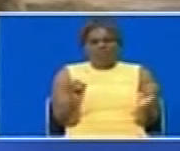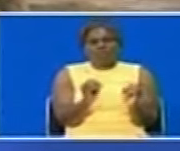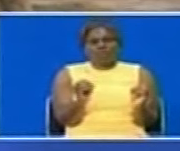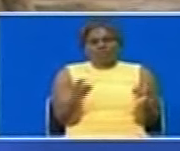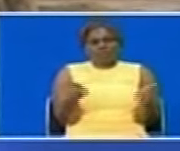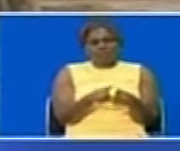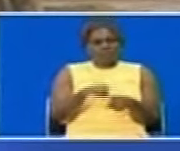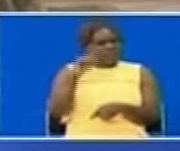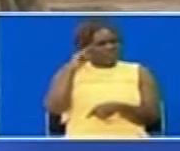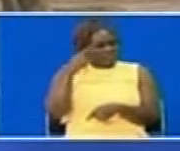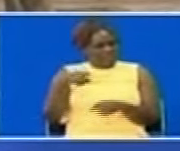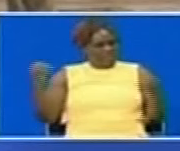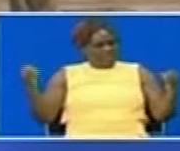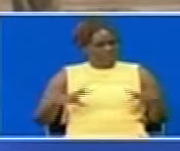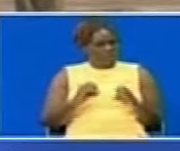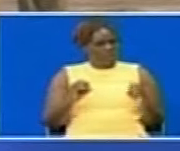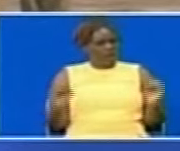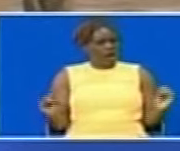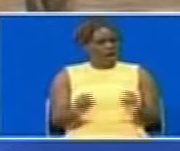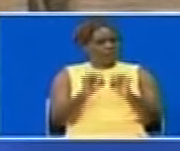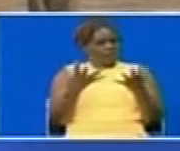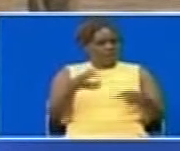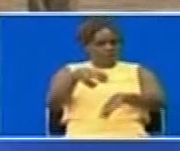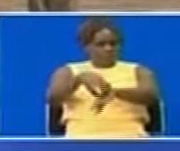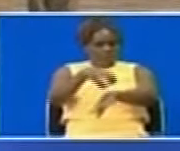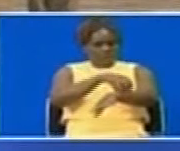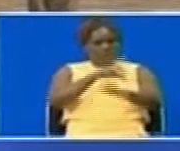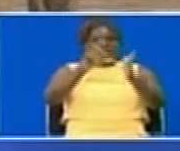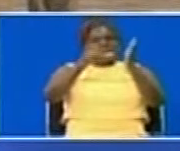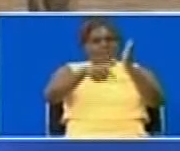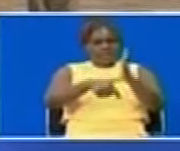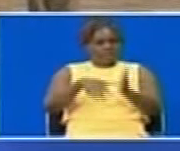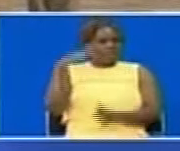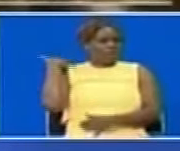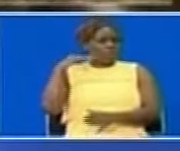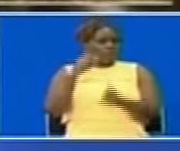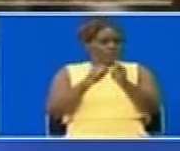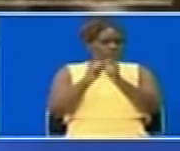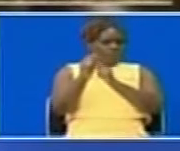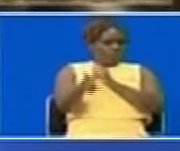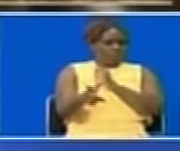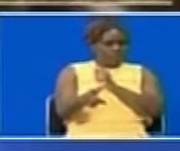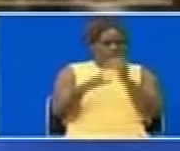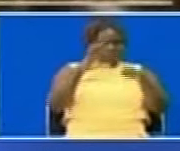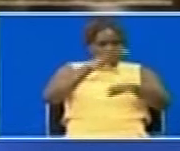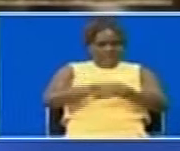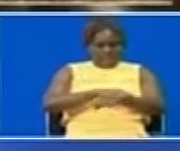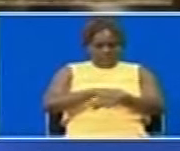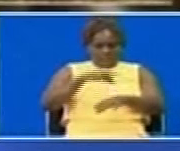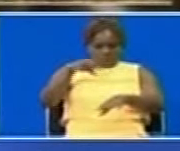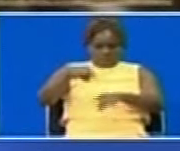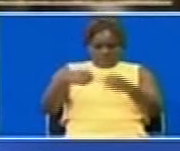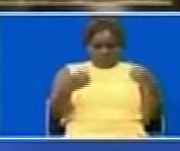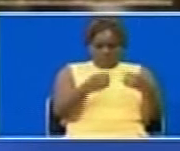even thought it was not clear what caused his wound. It was later said to be a poacher's spear. Tim was found hurt again,